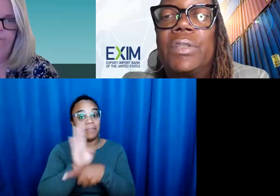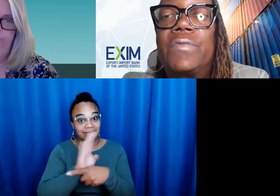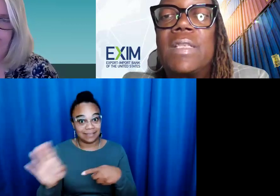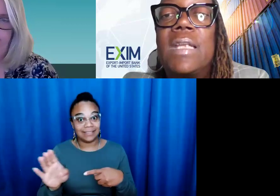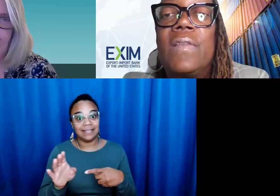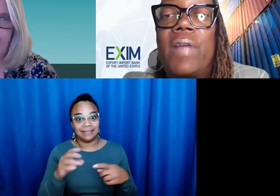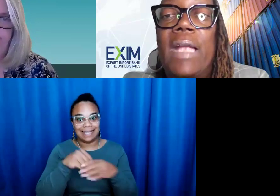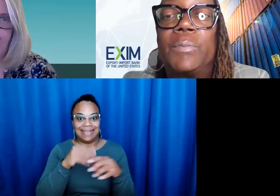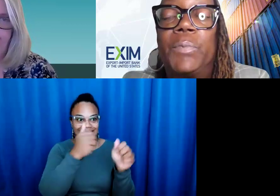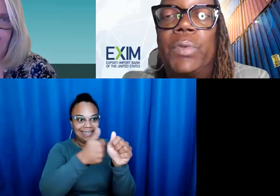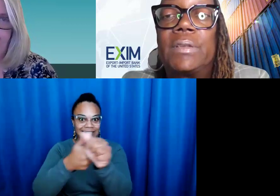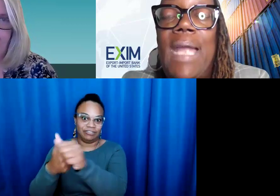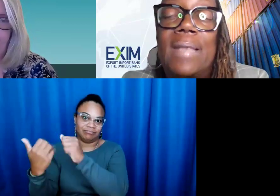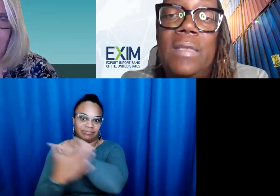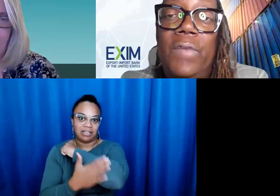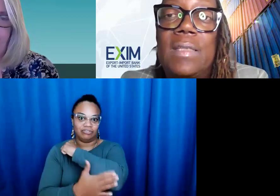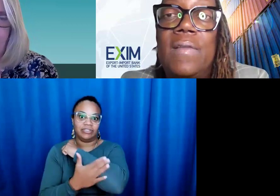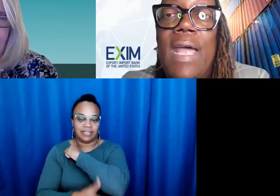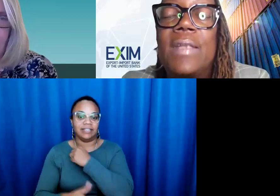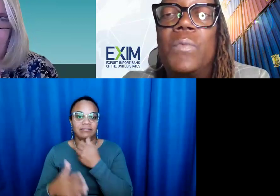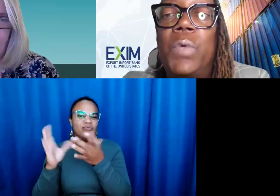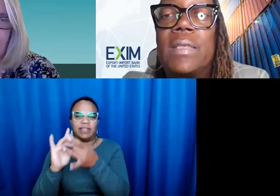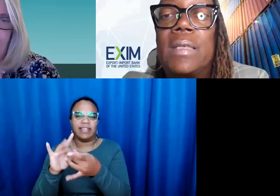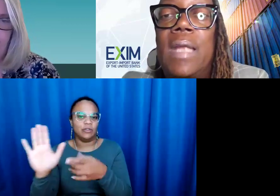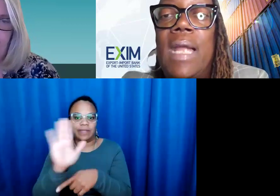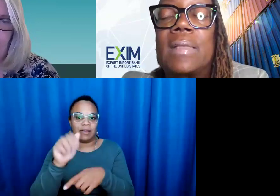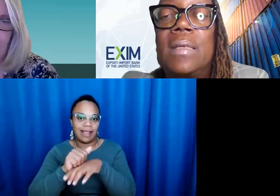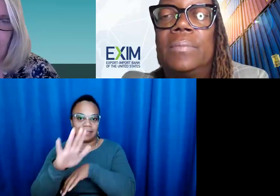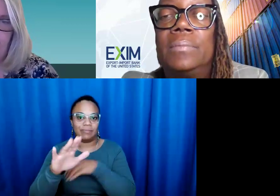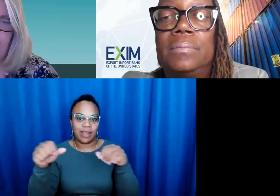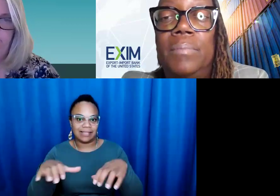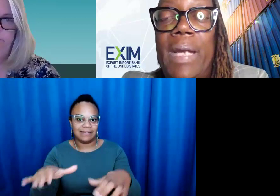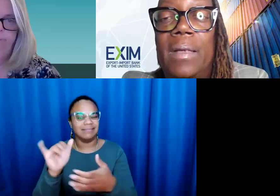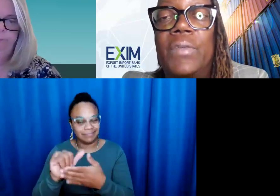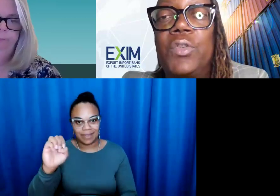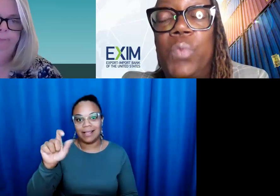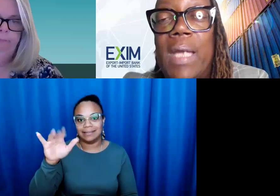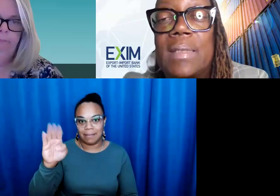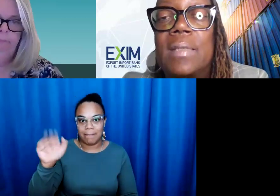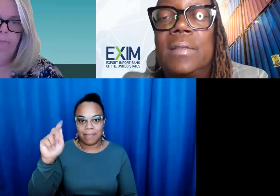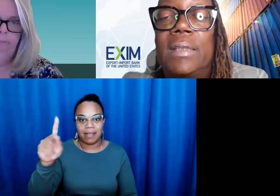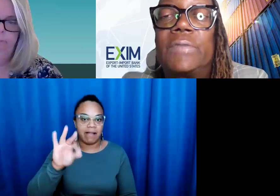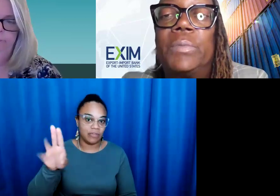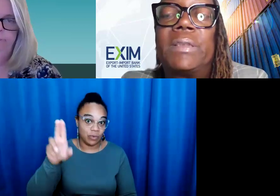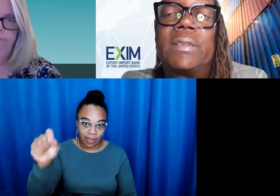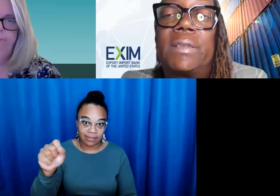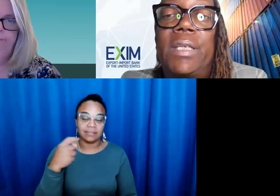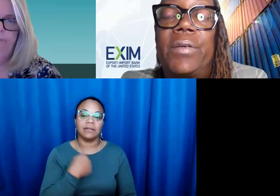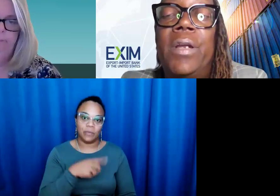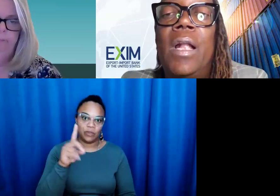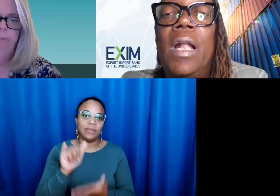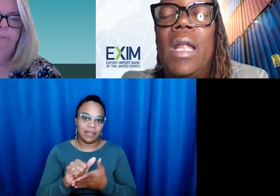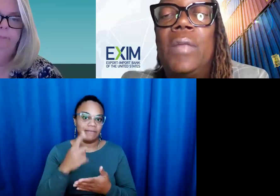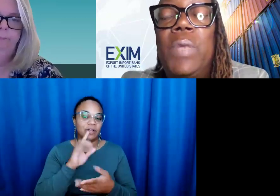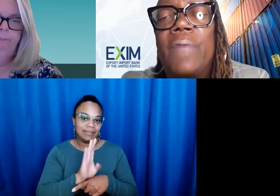respective countries in their export activities. And that is what EXIM Bank of the US does for businesses